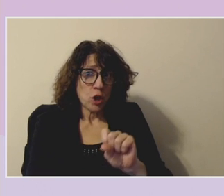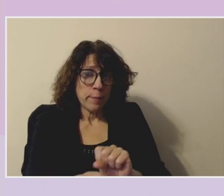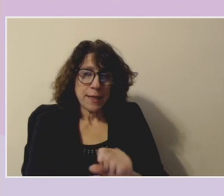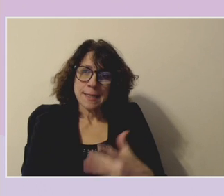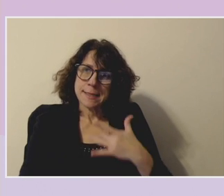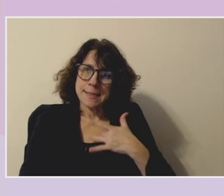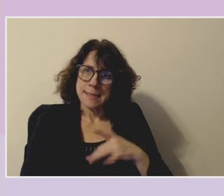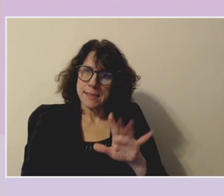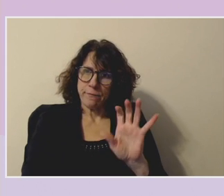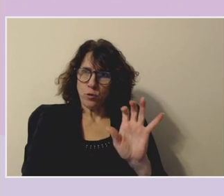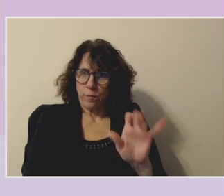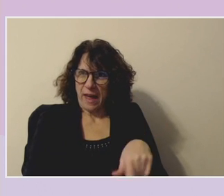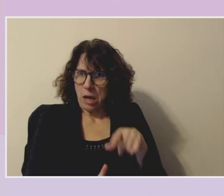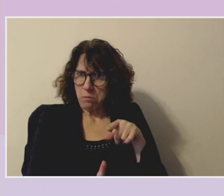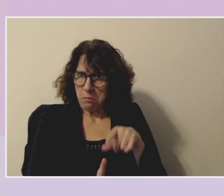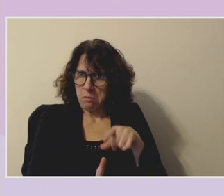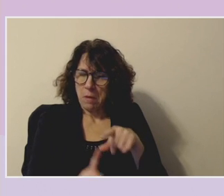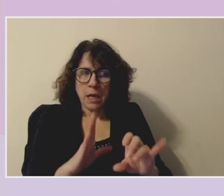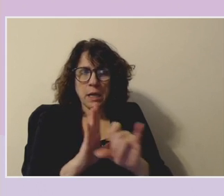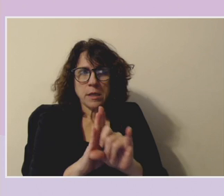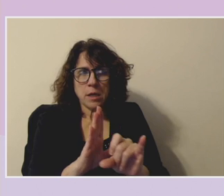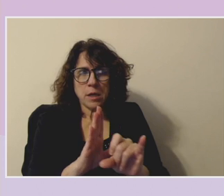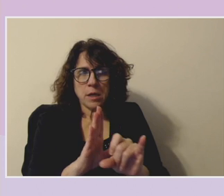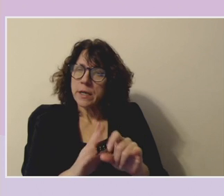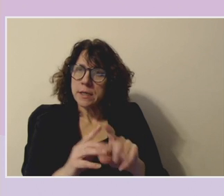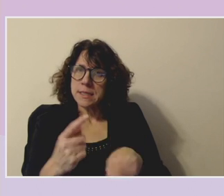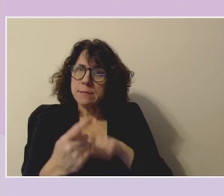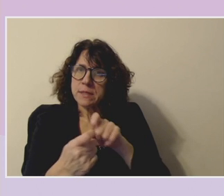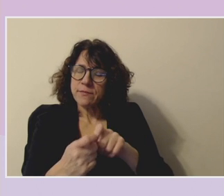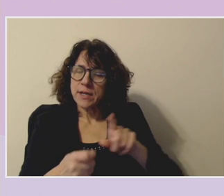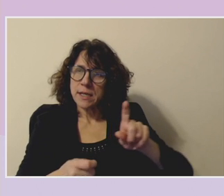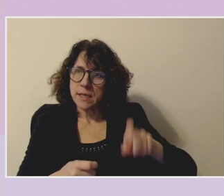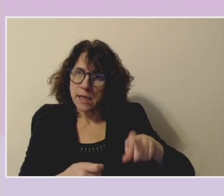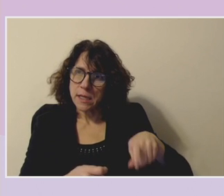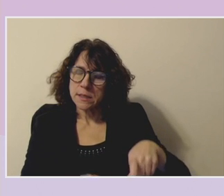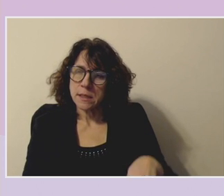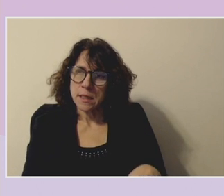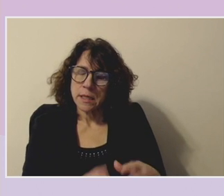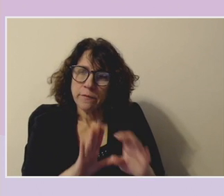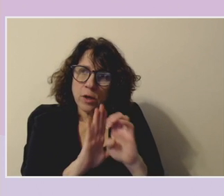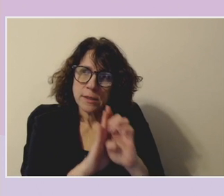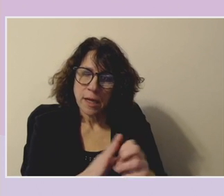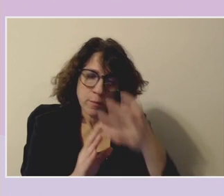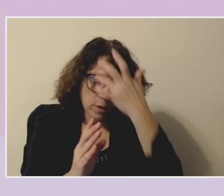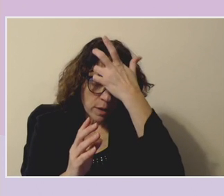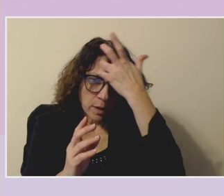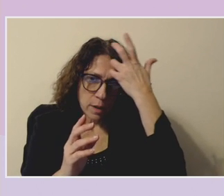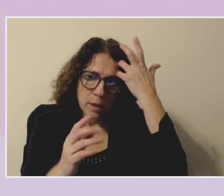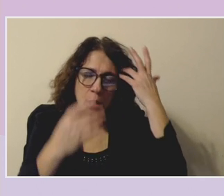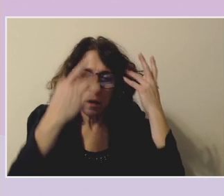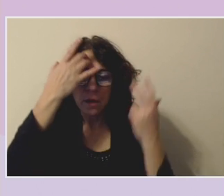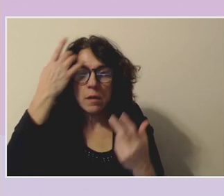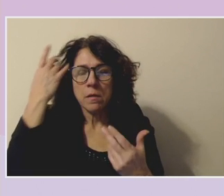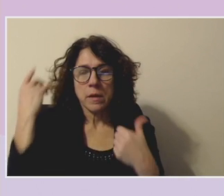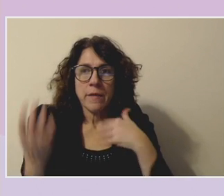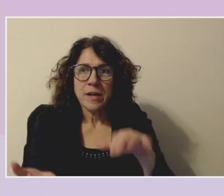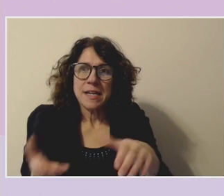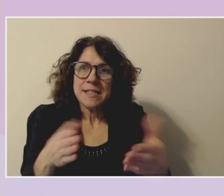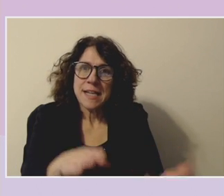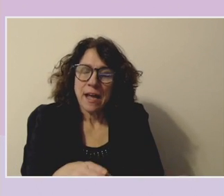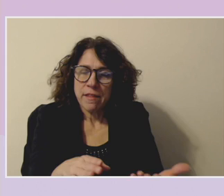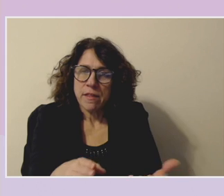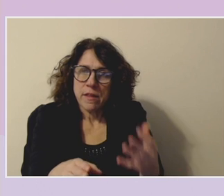that, identify those specific needs. You know, for example, if they have a death of a tribal member, you know,